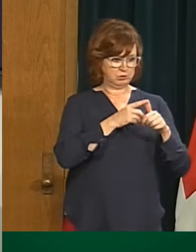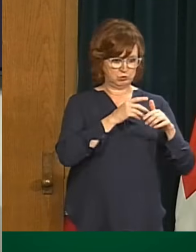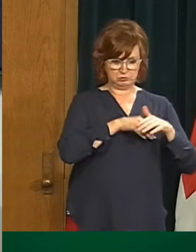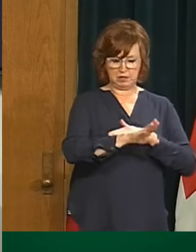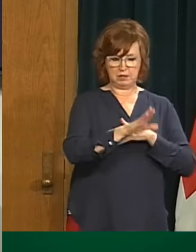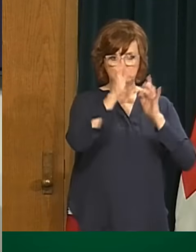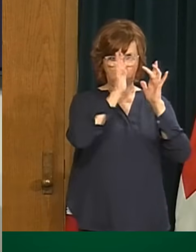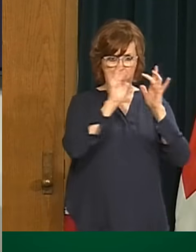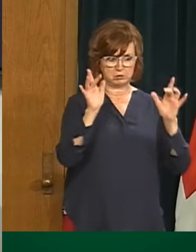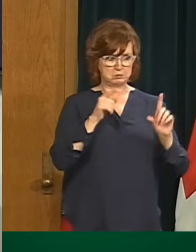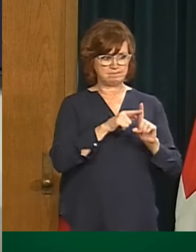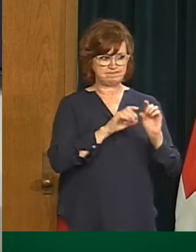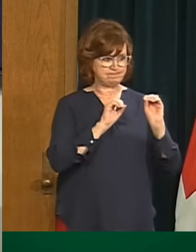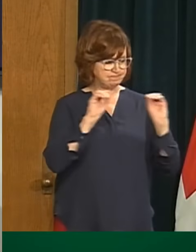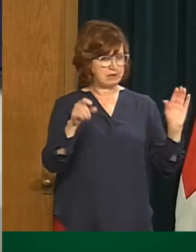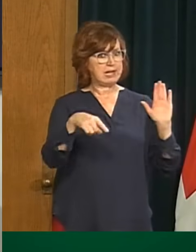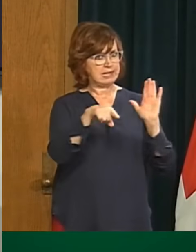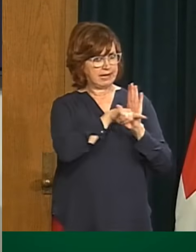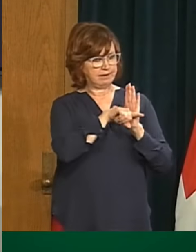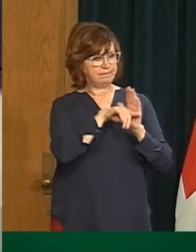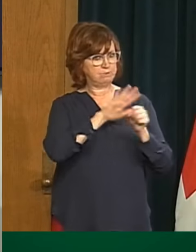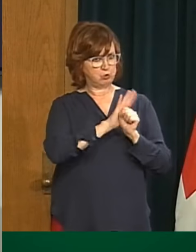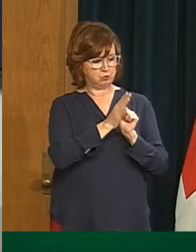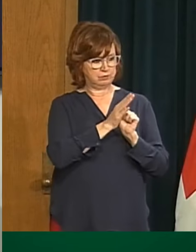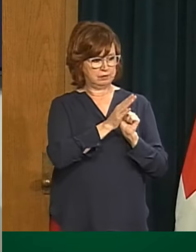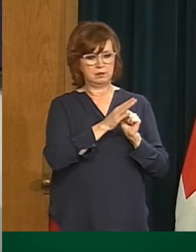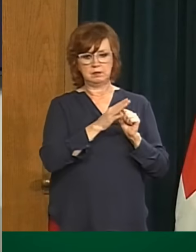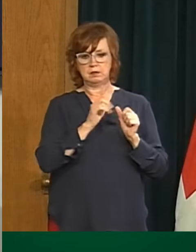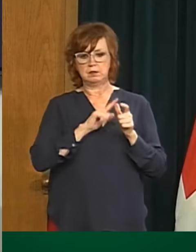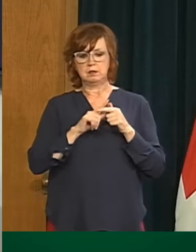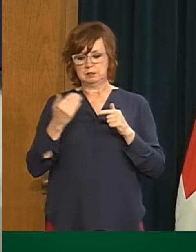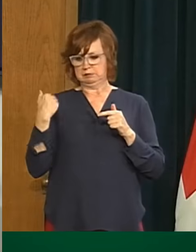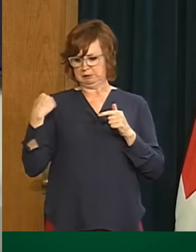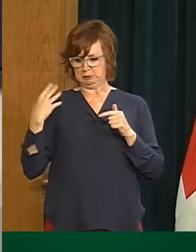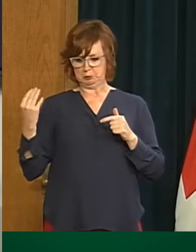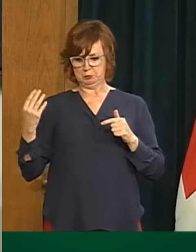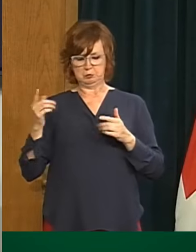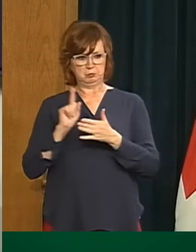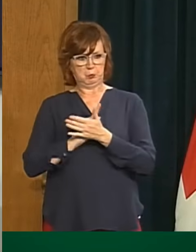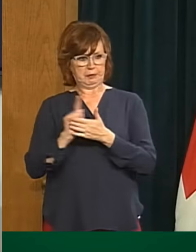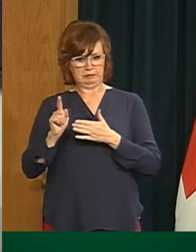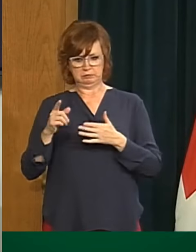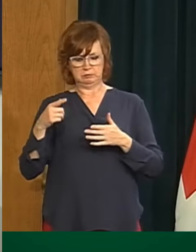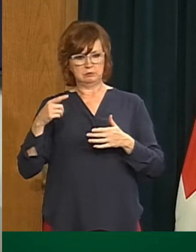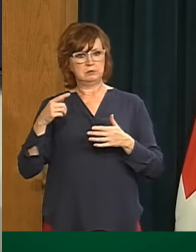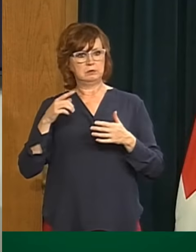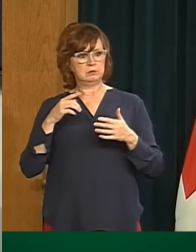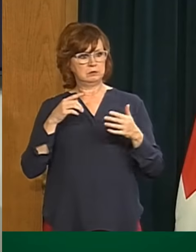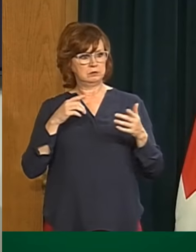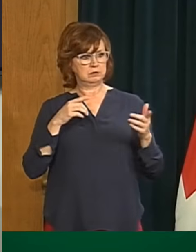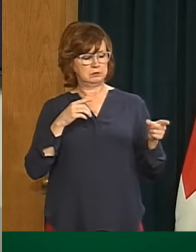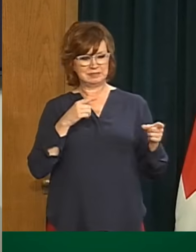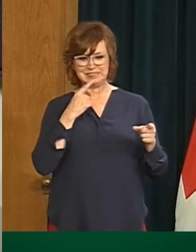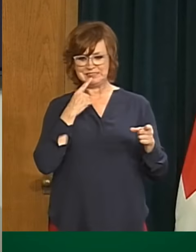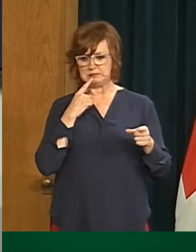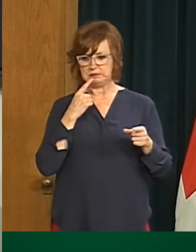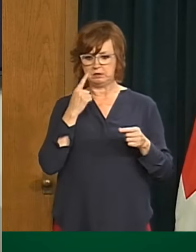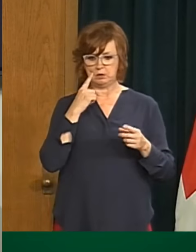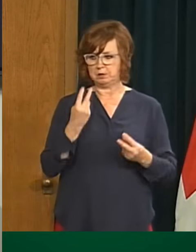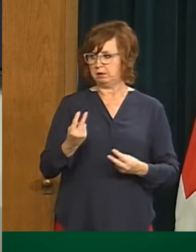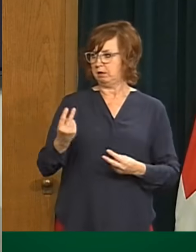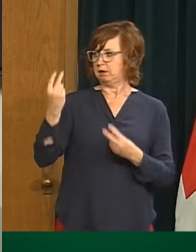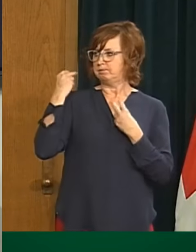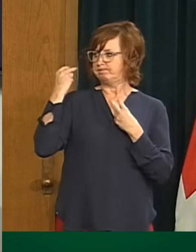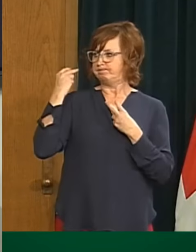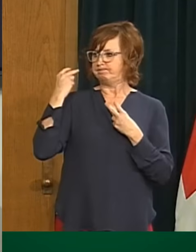and given the previous comment made this week that infected people might only be known retrospectively, what reassurance